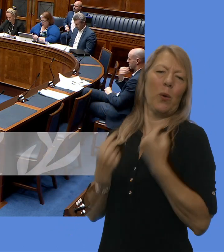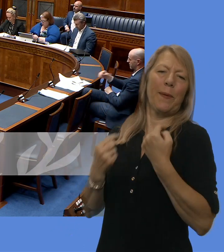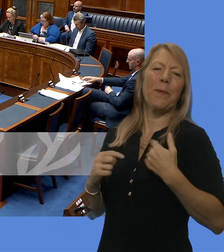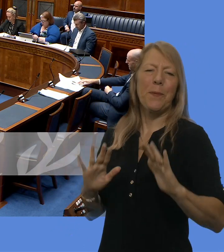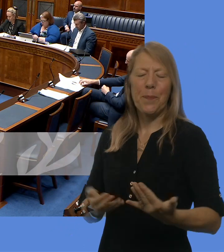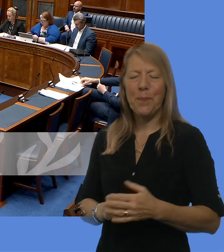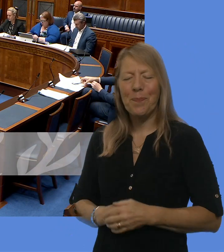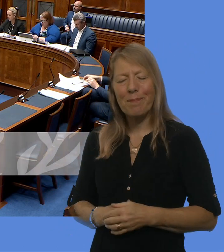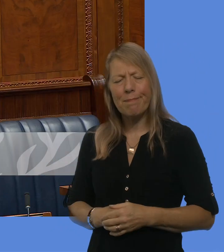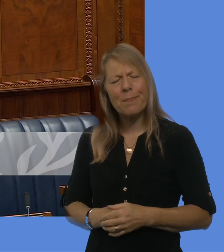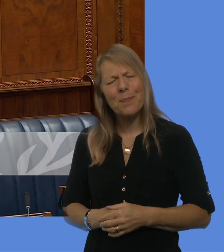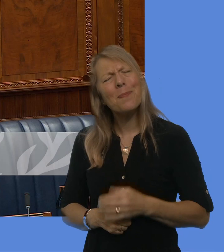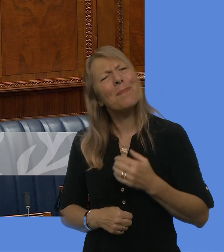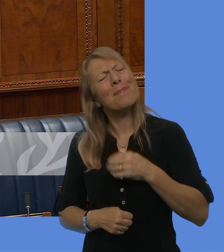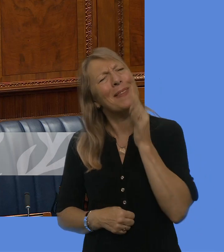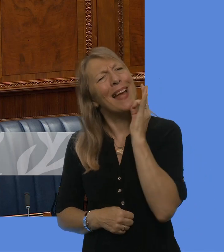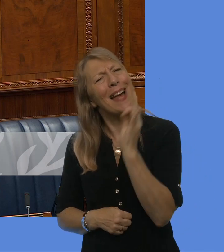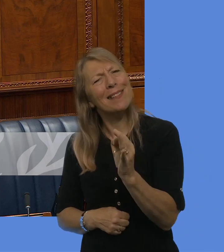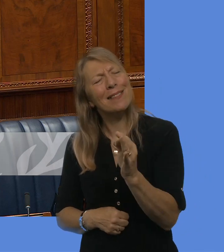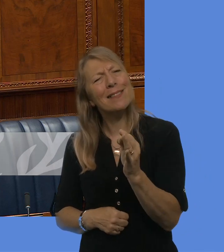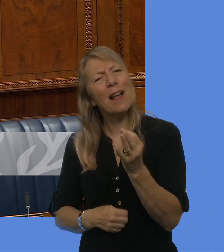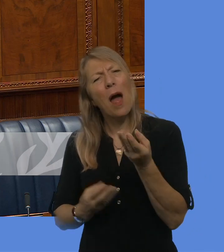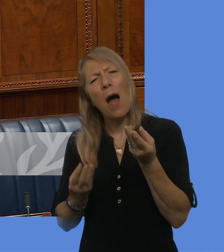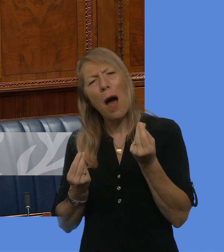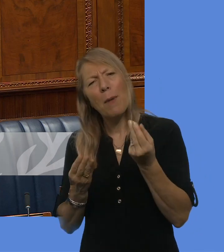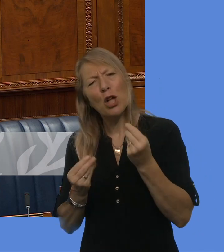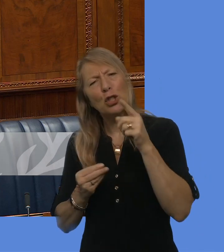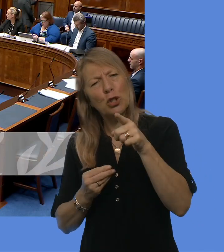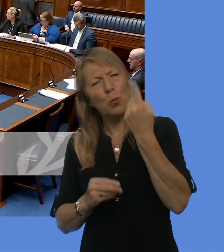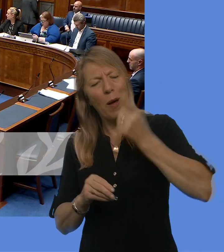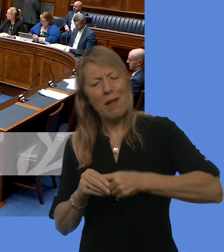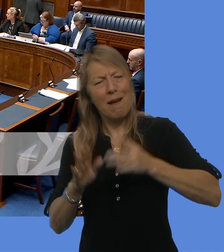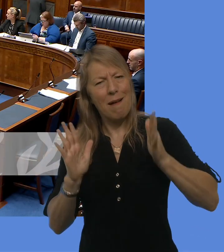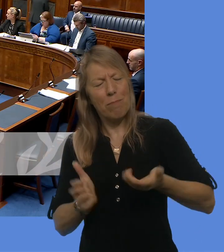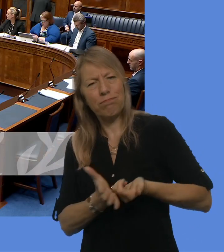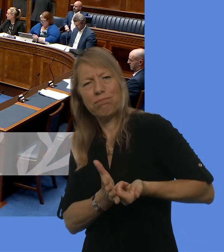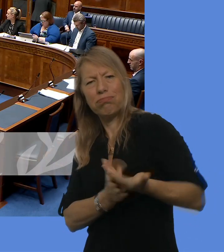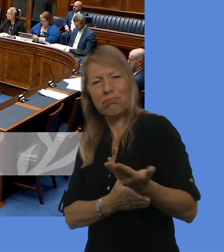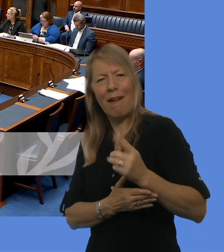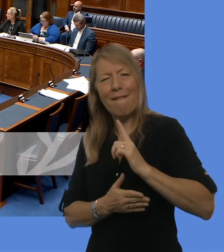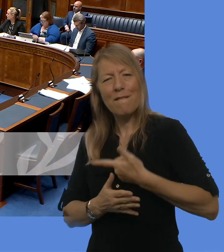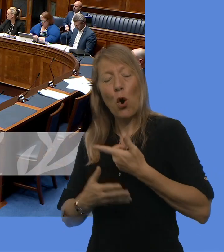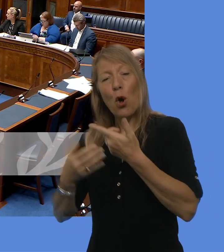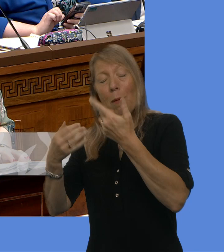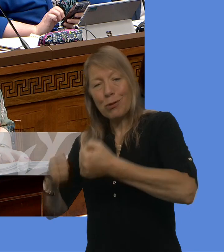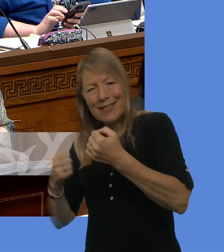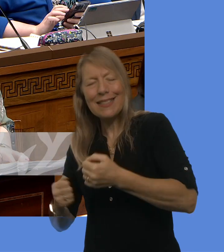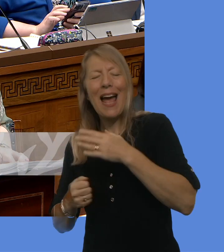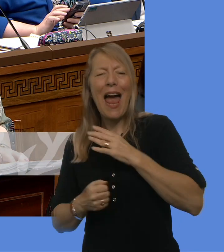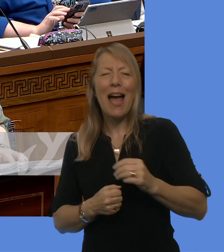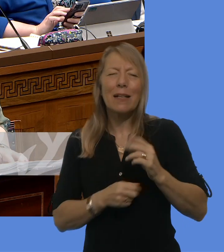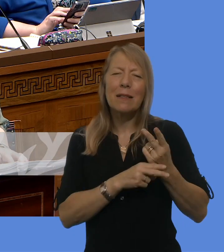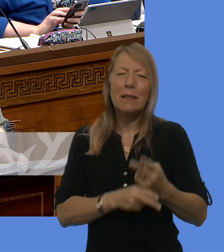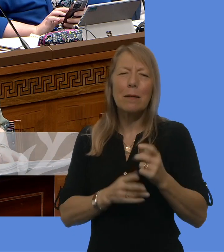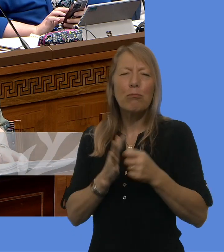her department of His Majesty's Prisons and Probation Services? Minister. The department has allocated